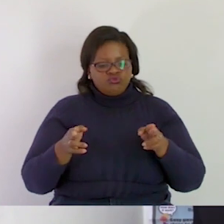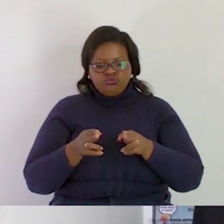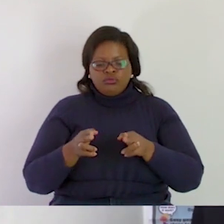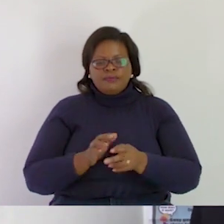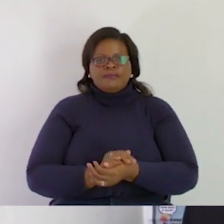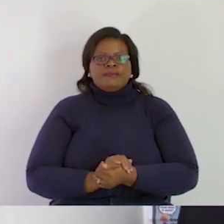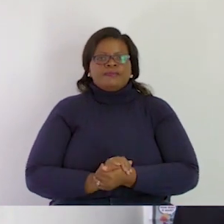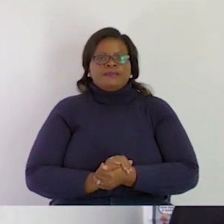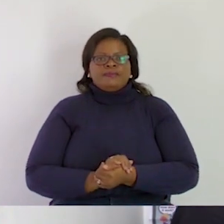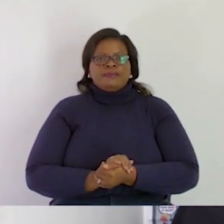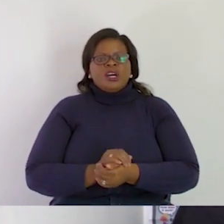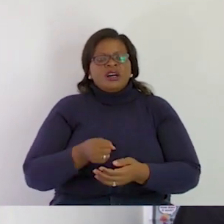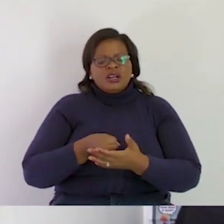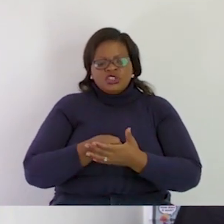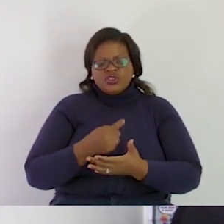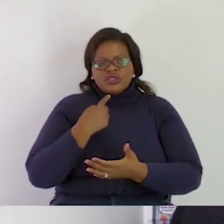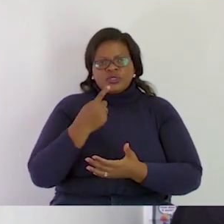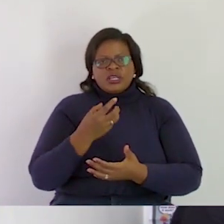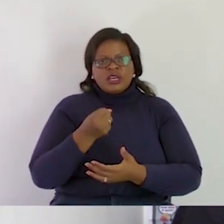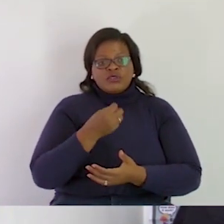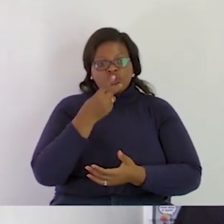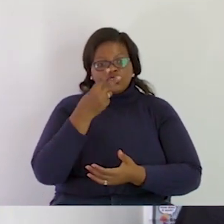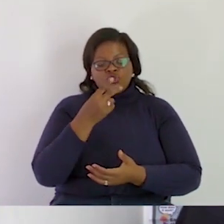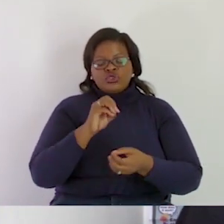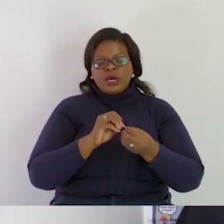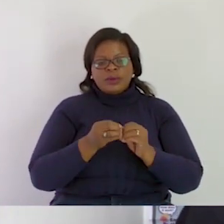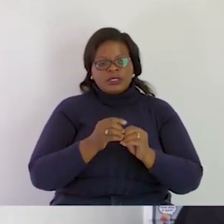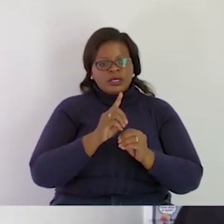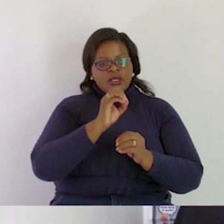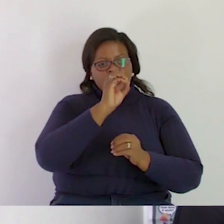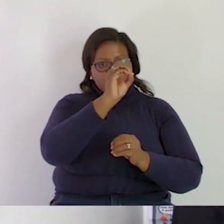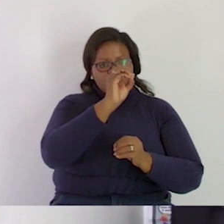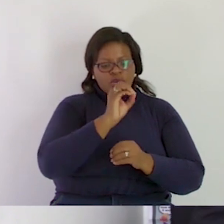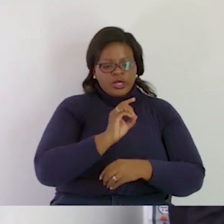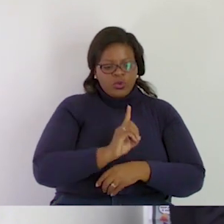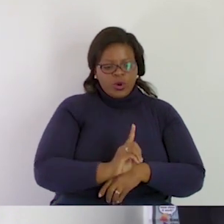We are trying to say we have two numbers, we have 0 and we have 1.